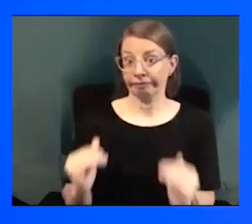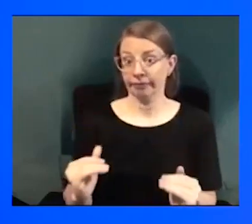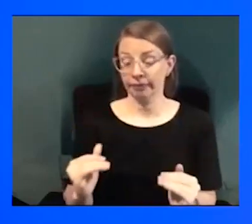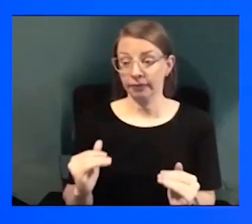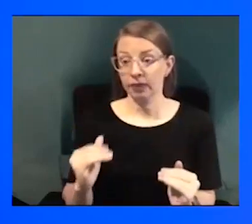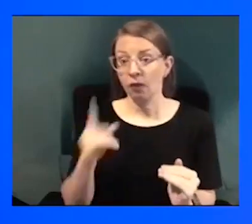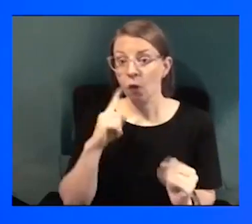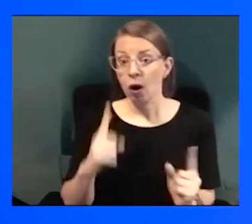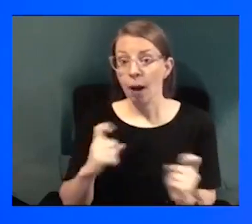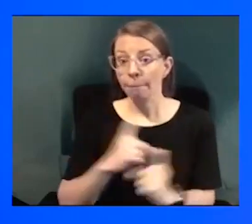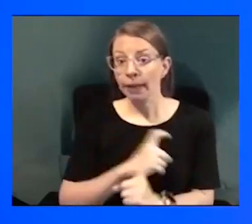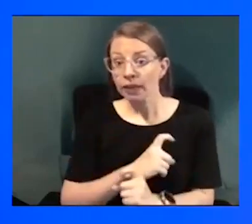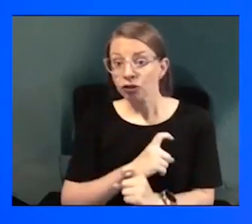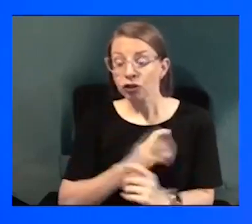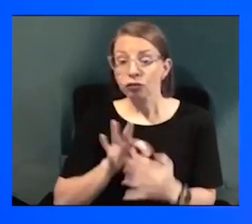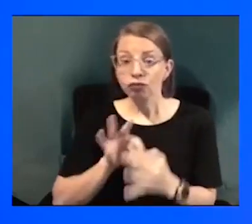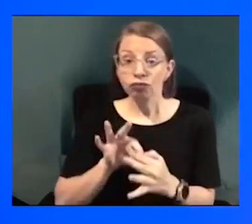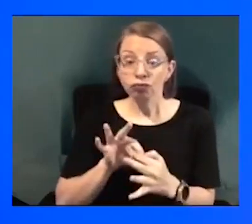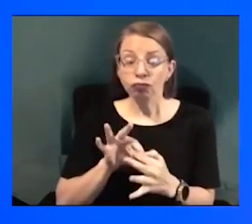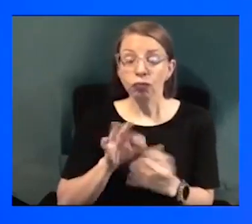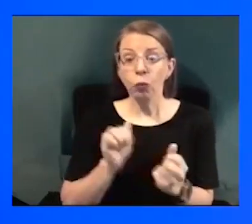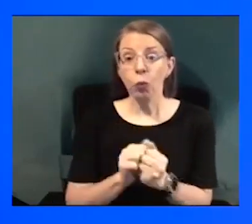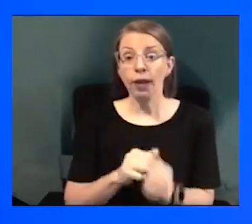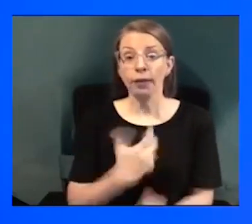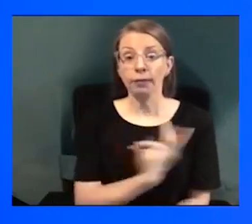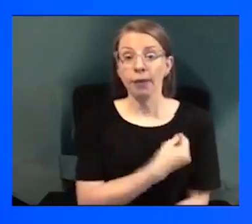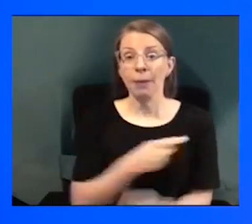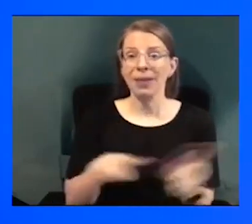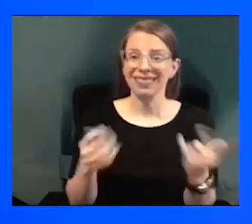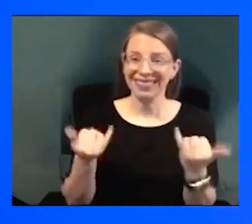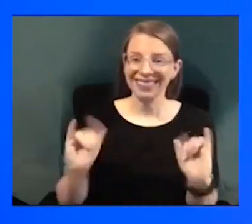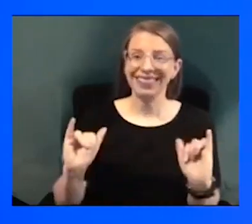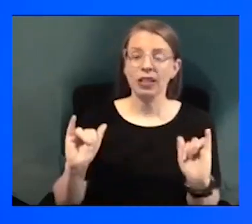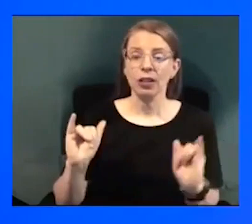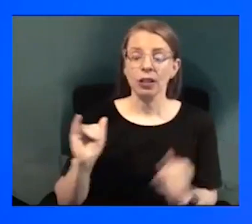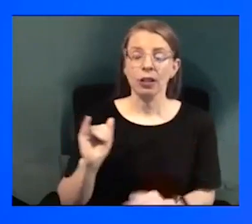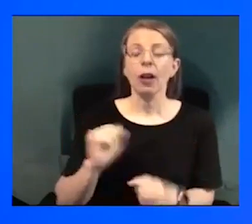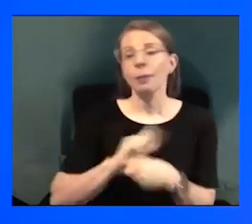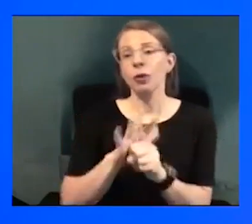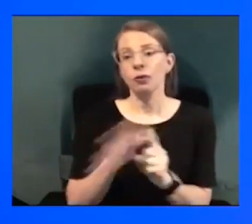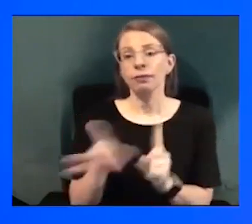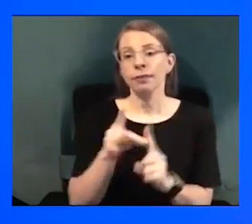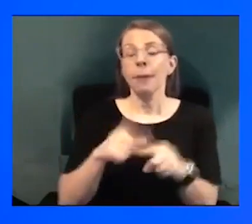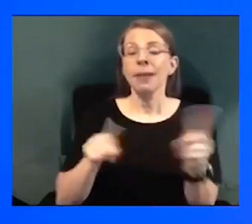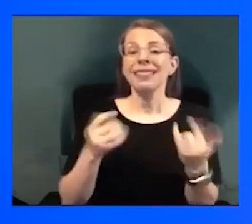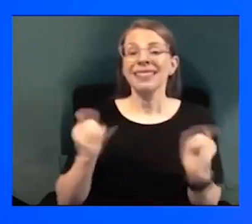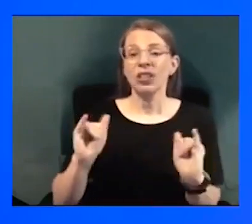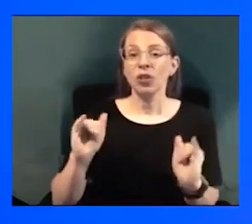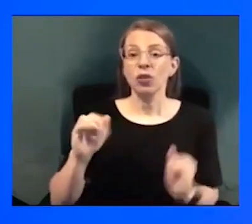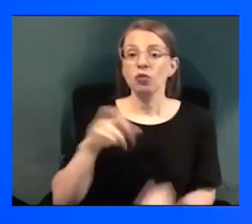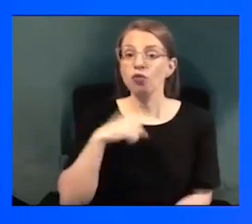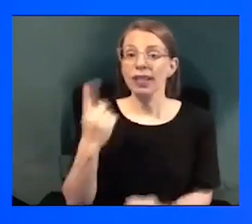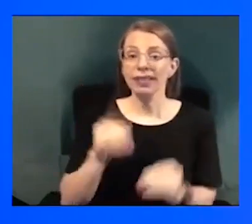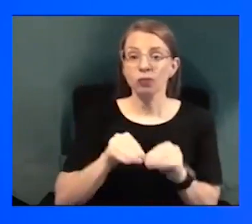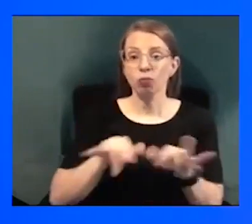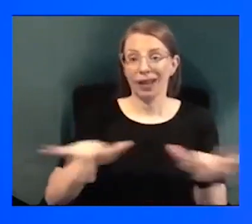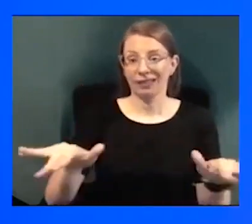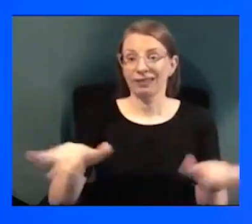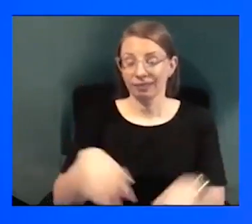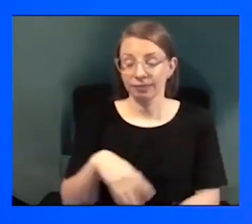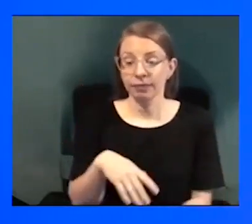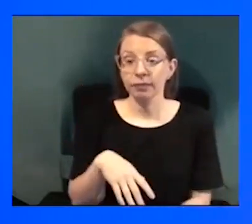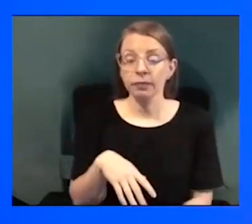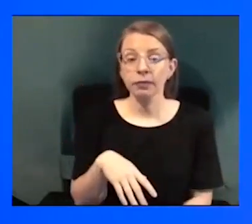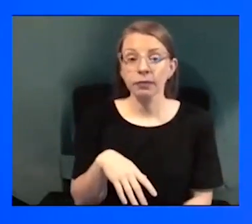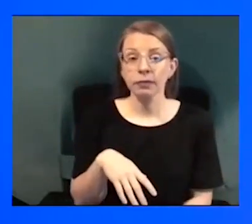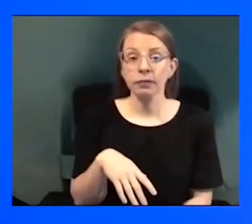complications, but not really understanding that they still have that risk of spreading it to others. And obviously, we're seeing that now as that other larger,